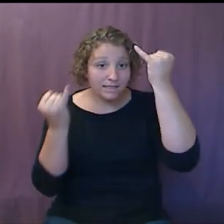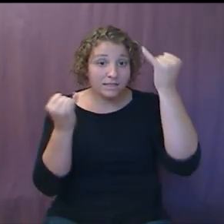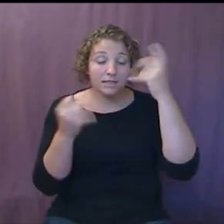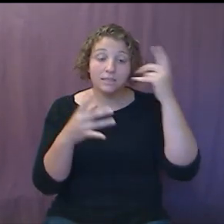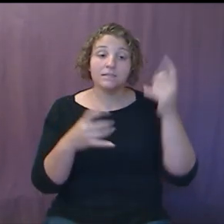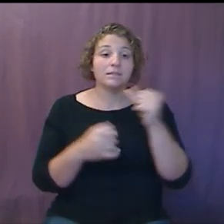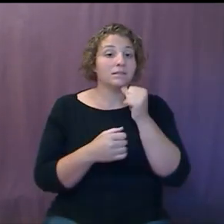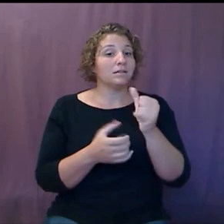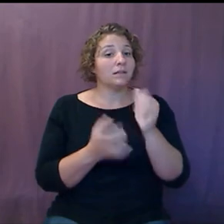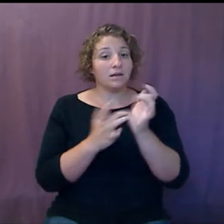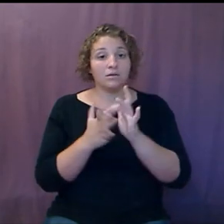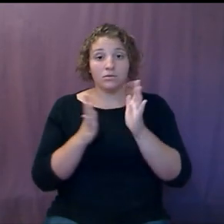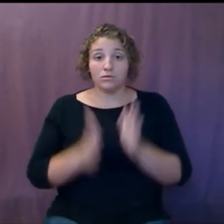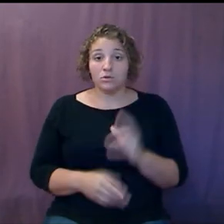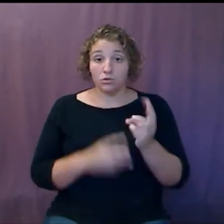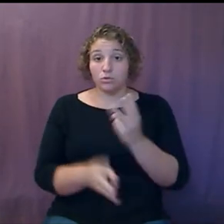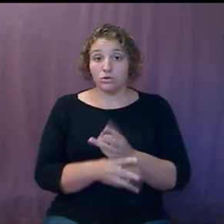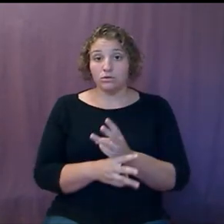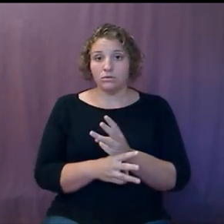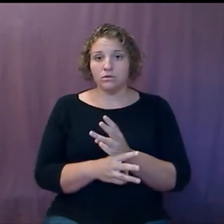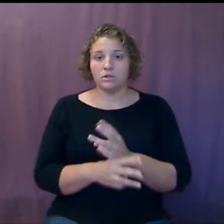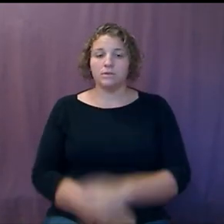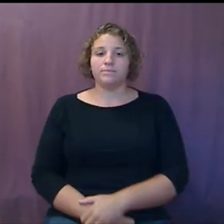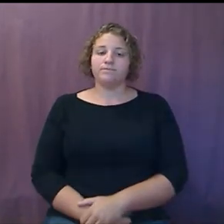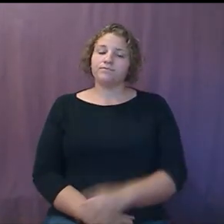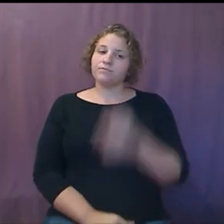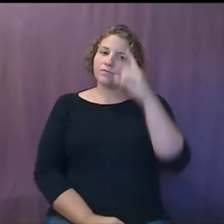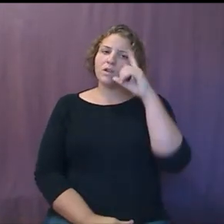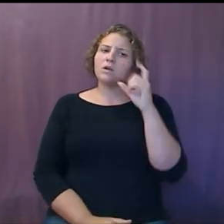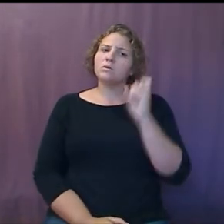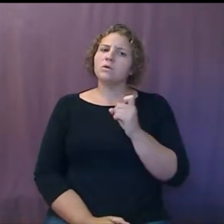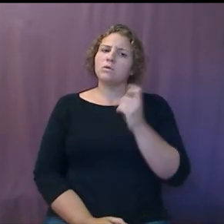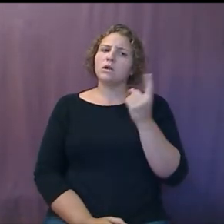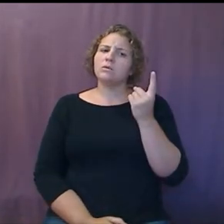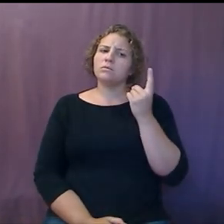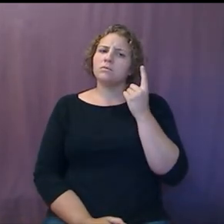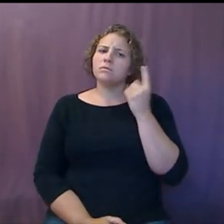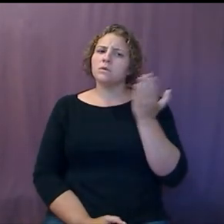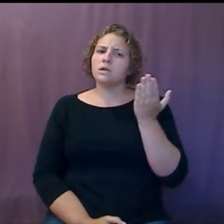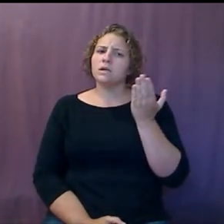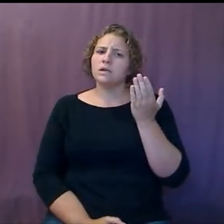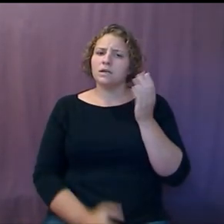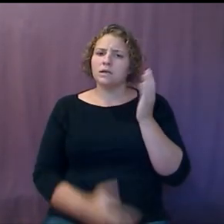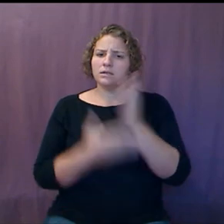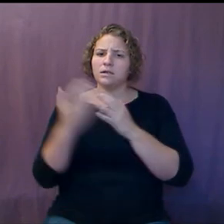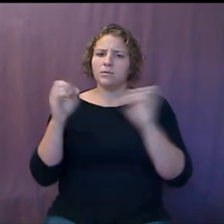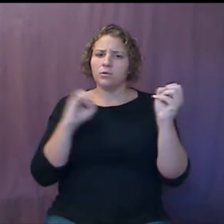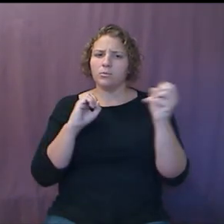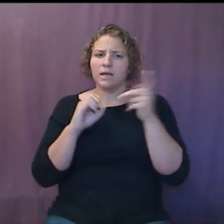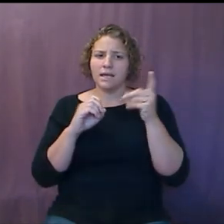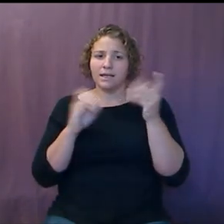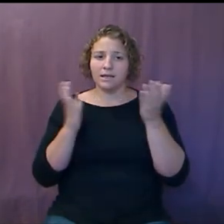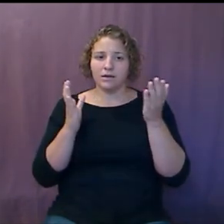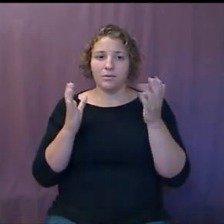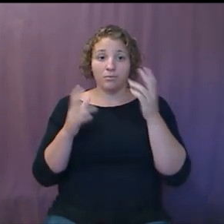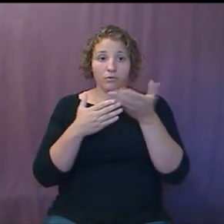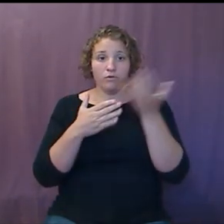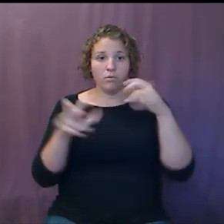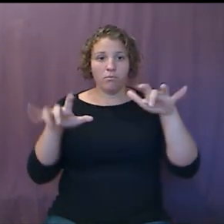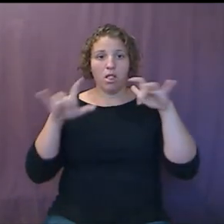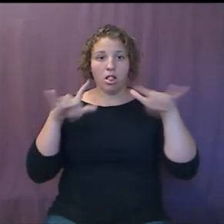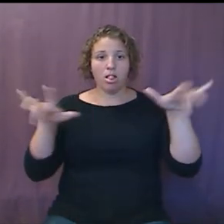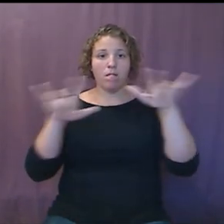huh so here we are finally some of you back in the room the question comes up